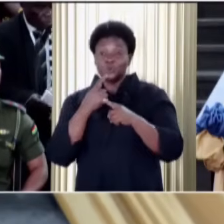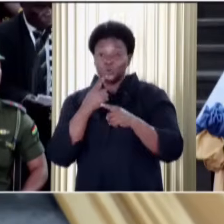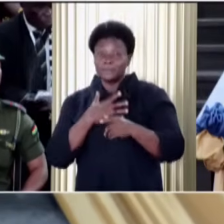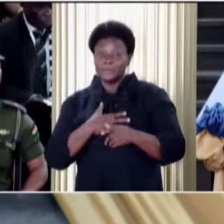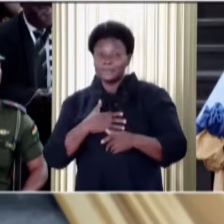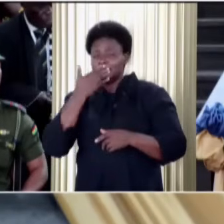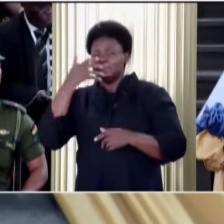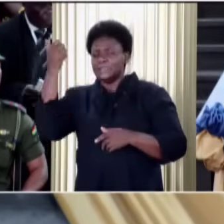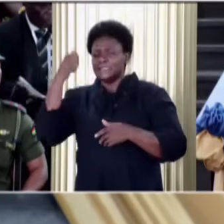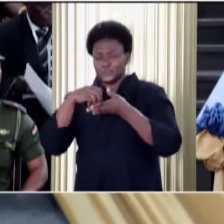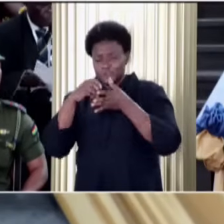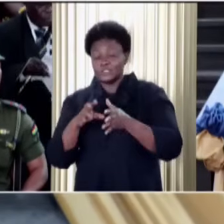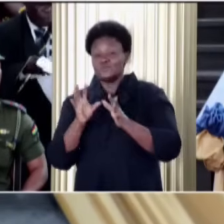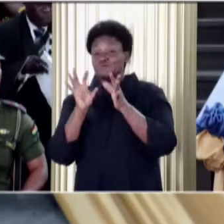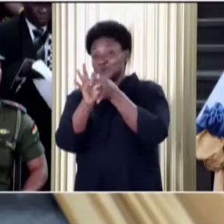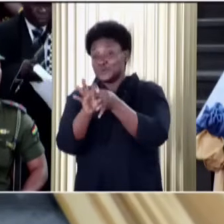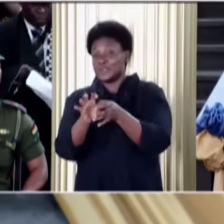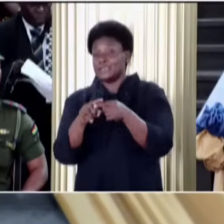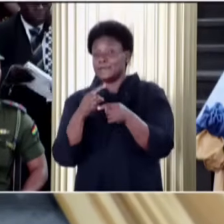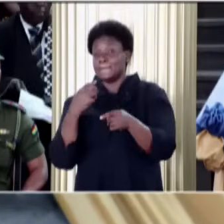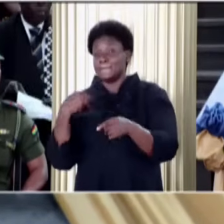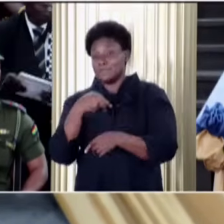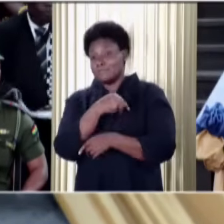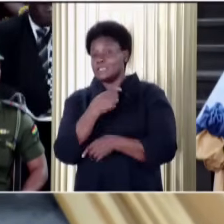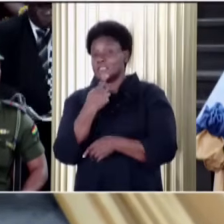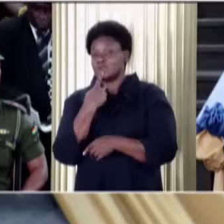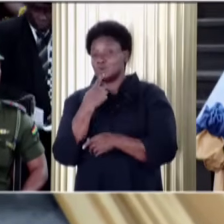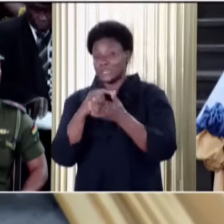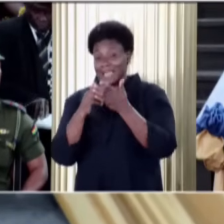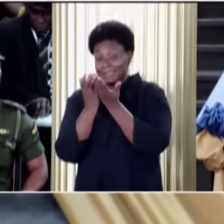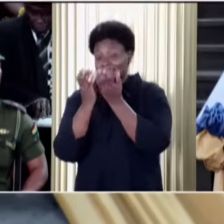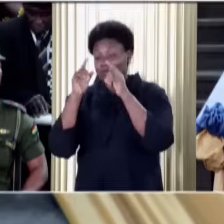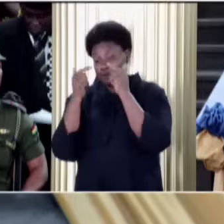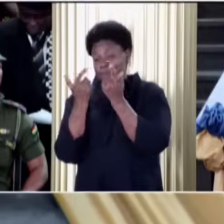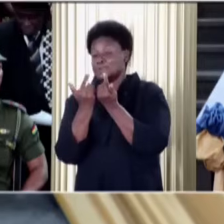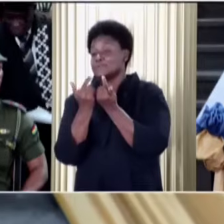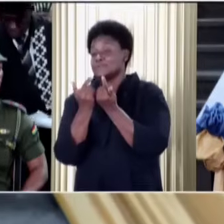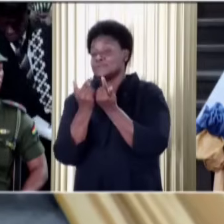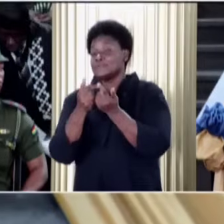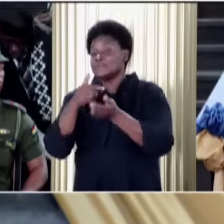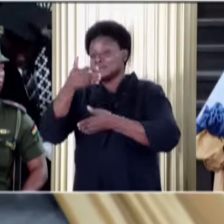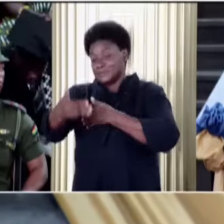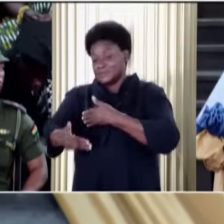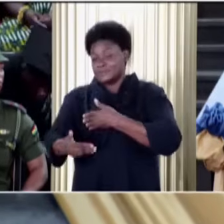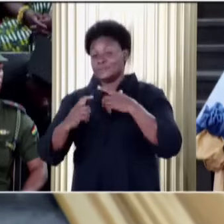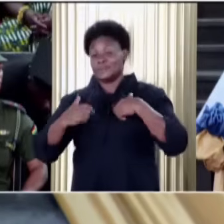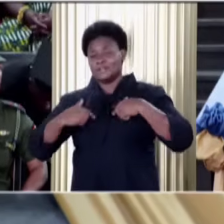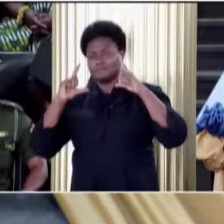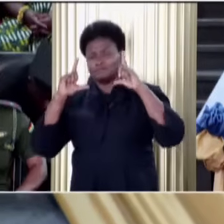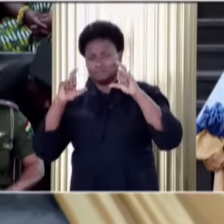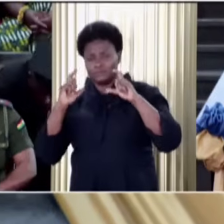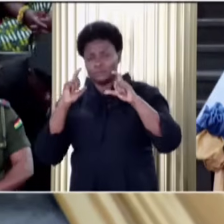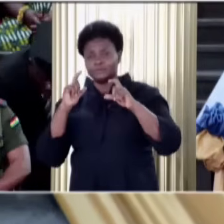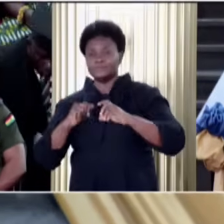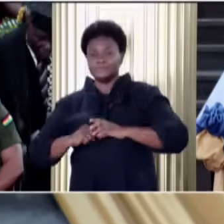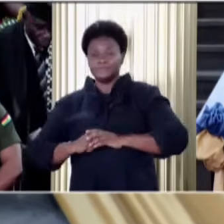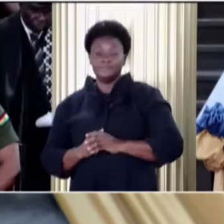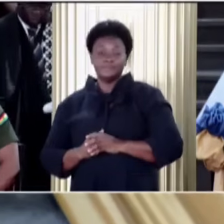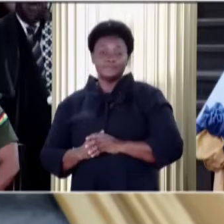the members of convocation as we recess so that we can have you at the front to take the photograph with our